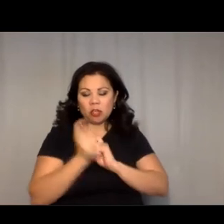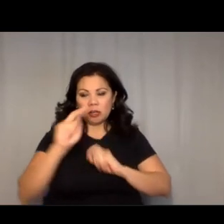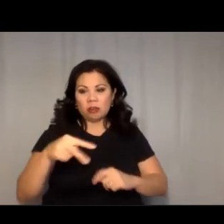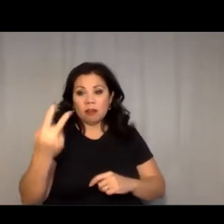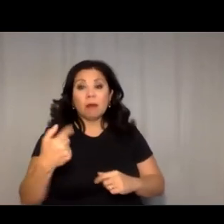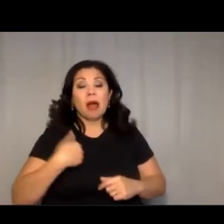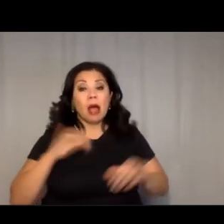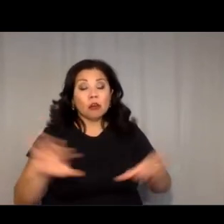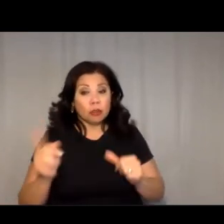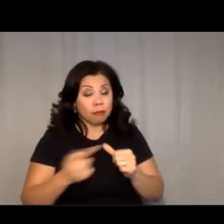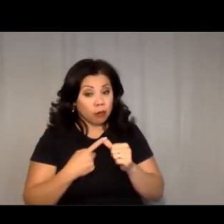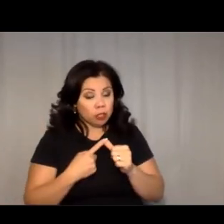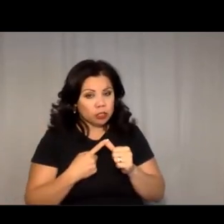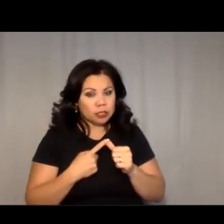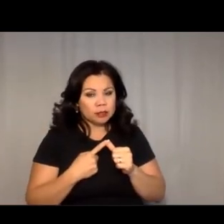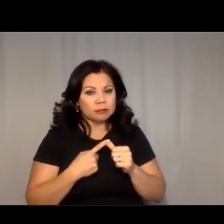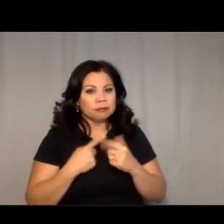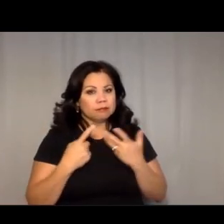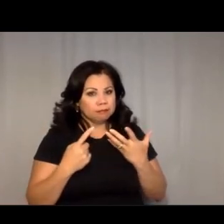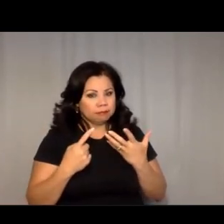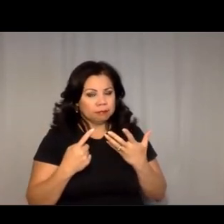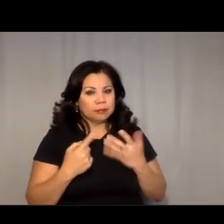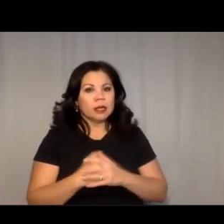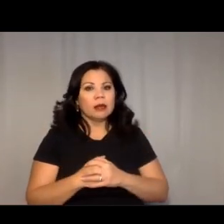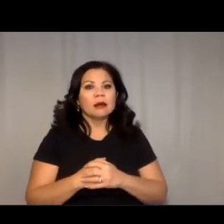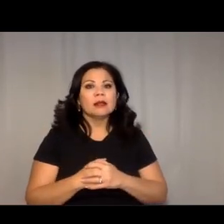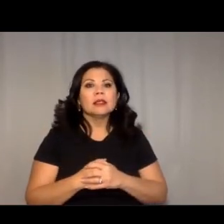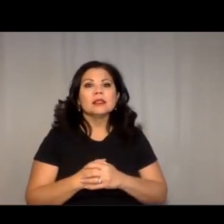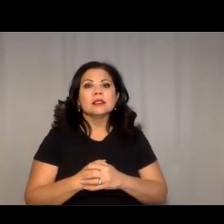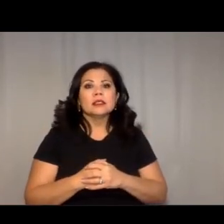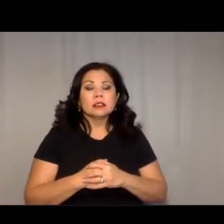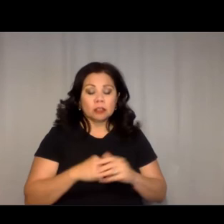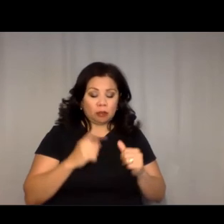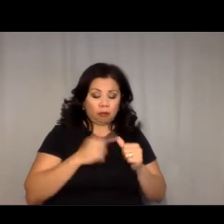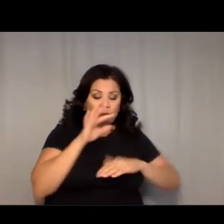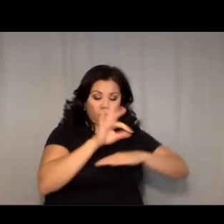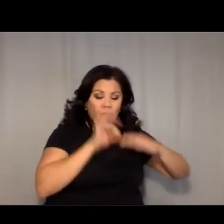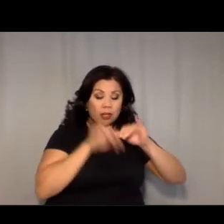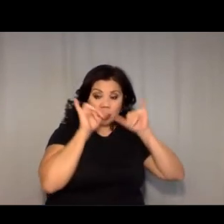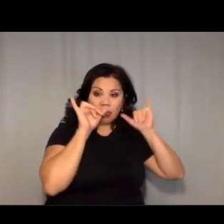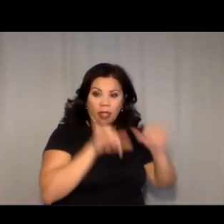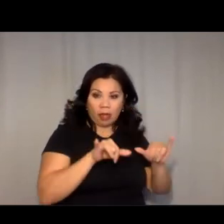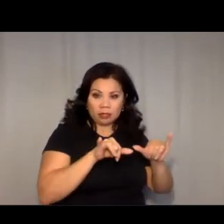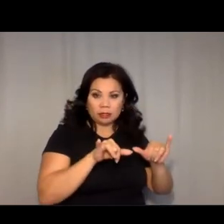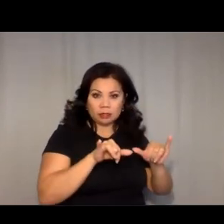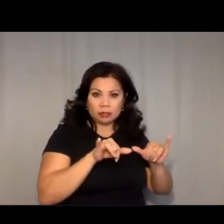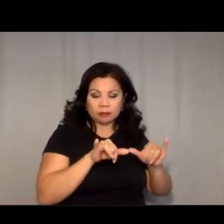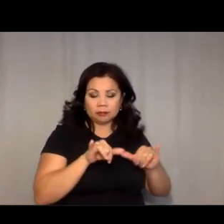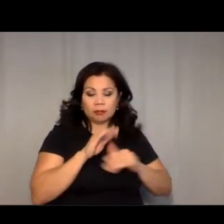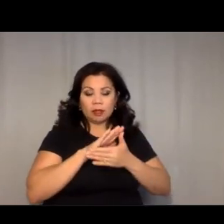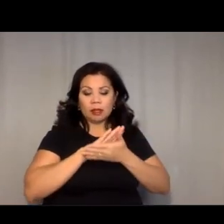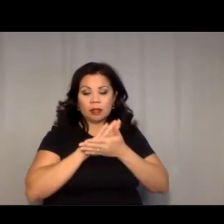want you to do that with the rest. Again, we're not solving these problems. So I'm going to keep the first fraction the same, change the division